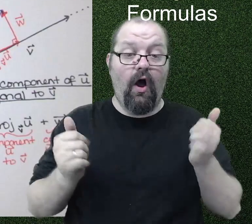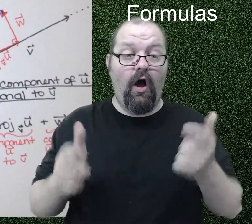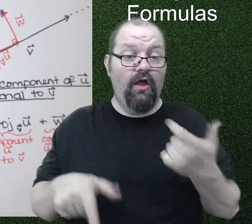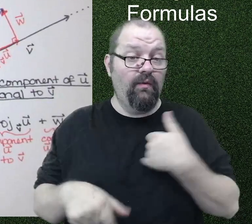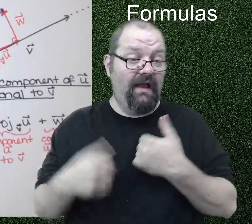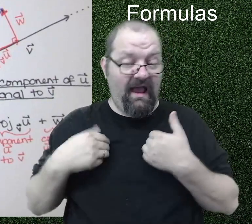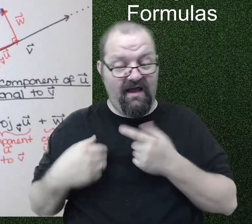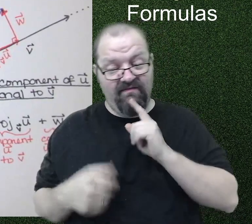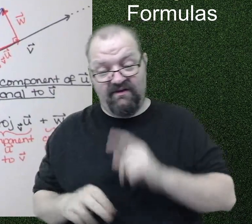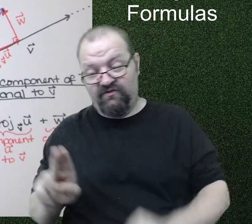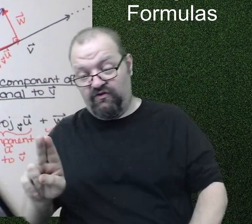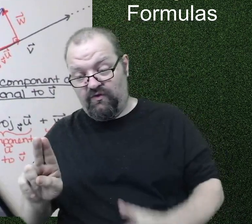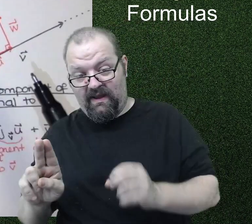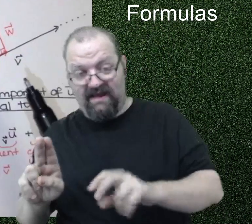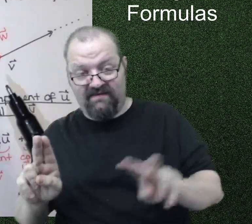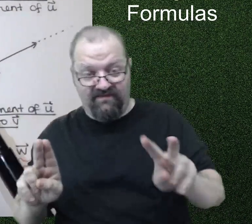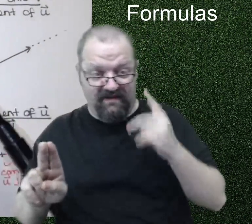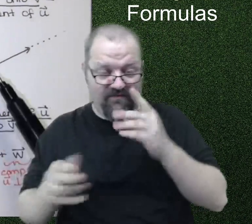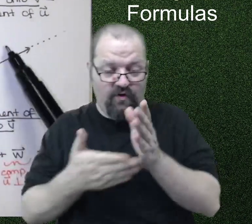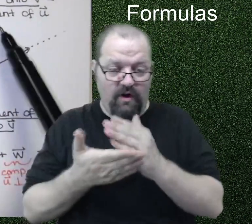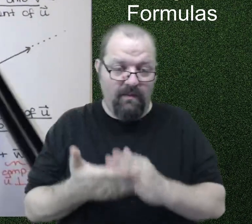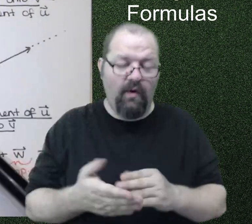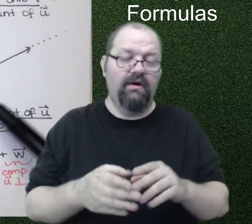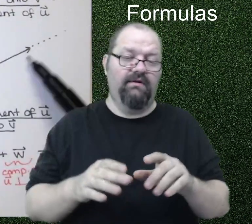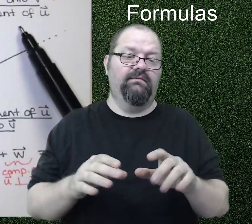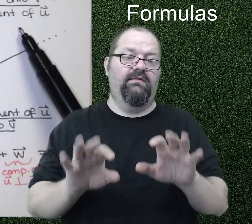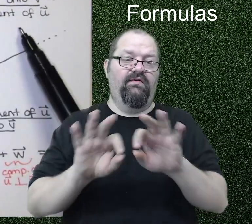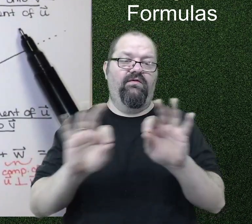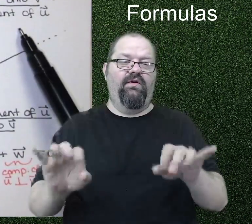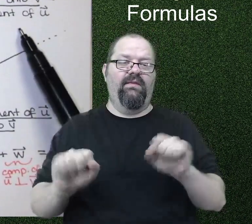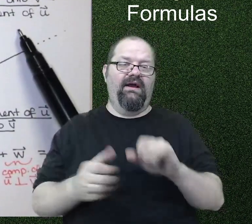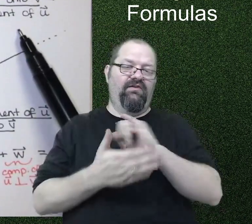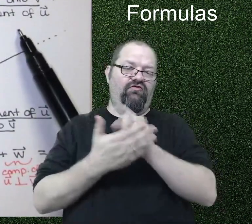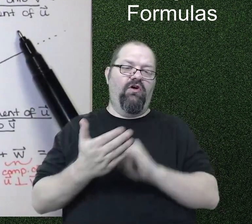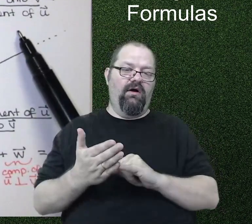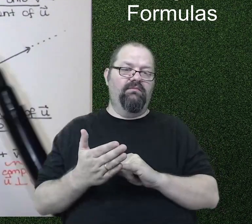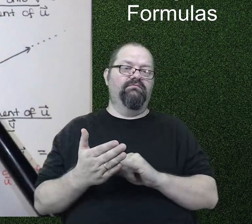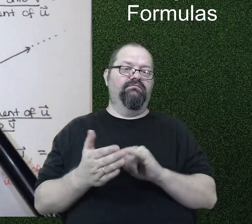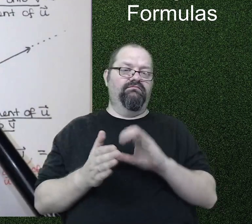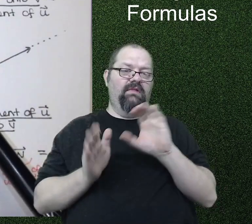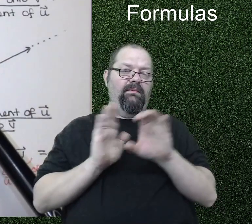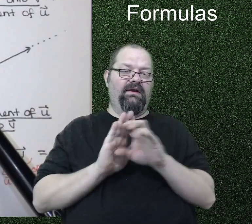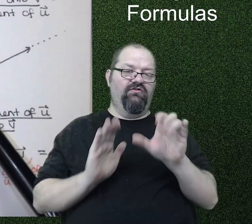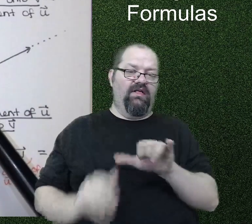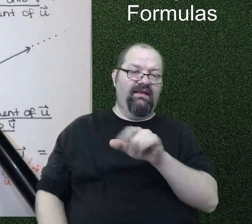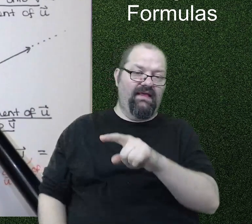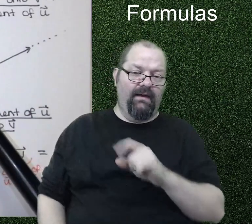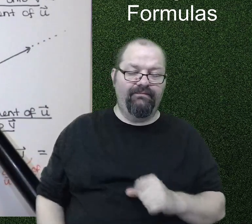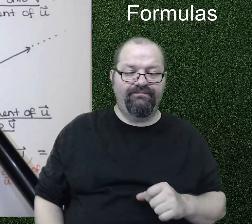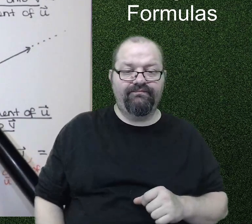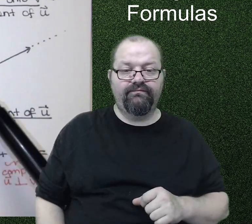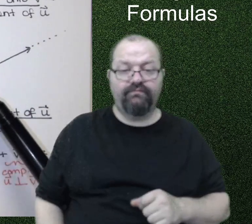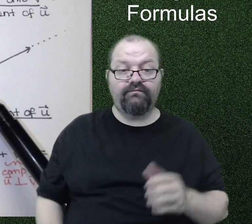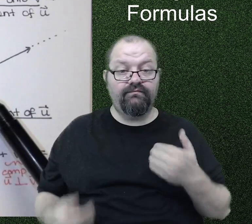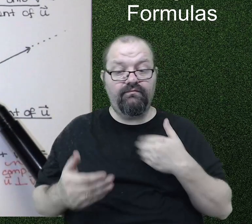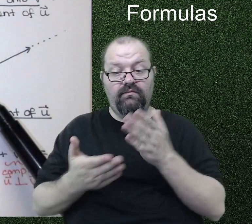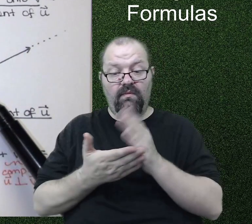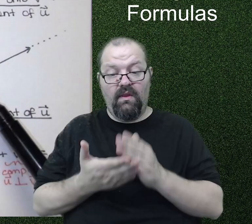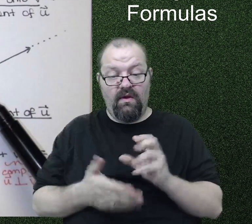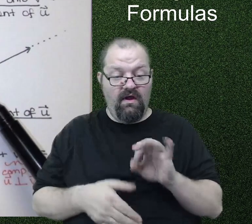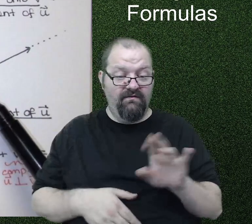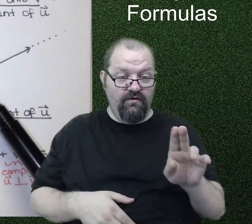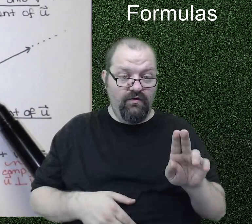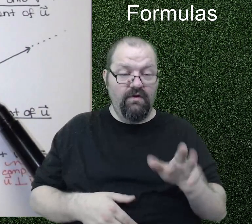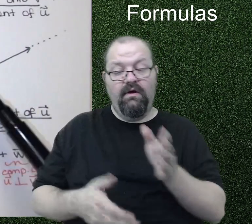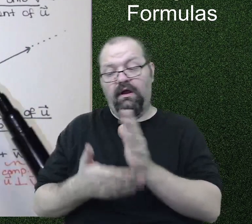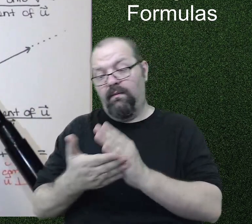u and v in component form, and I can draw a picture like this. If I have the components of u and the components